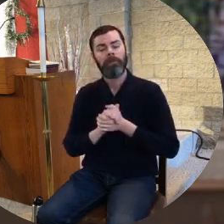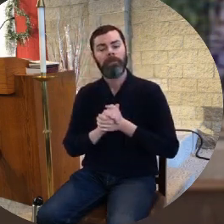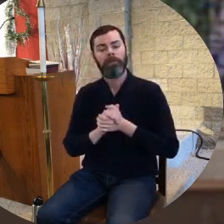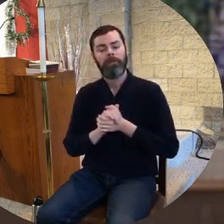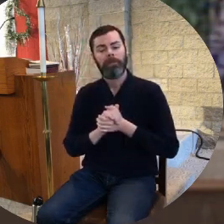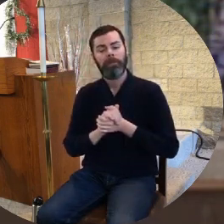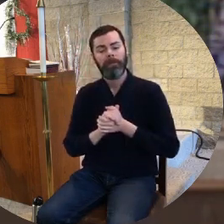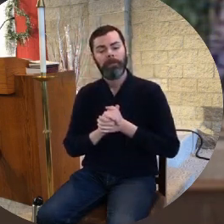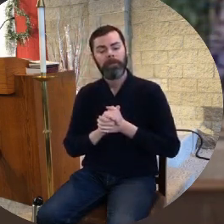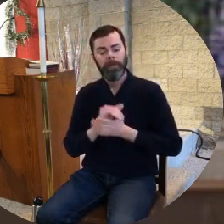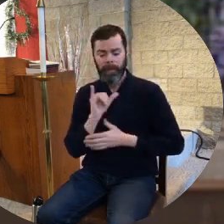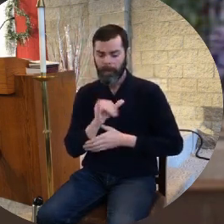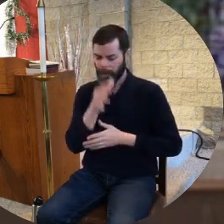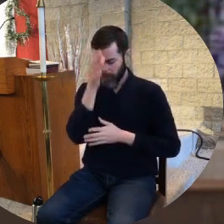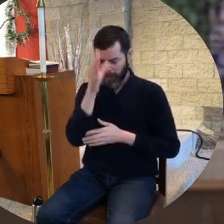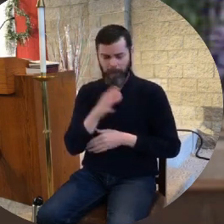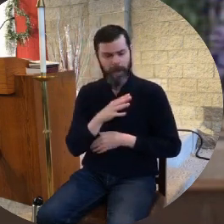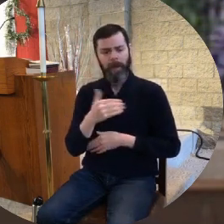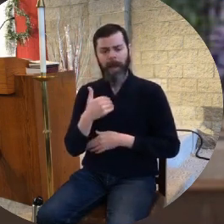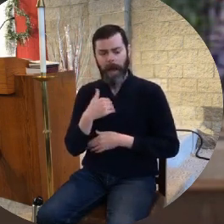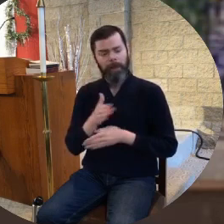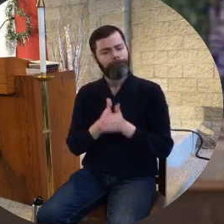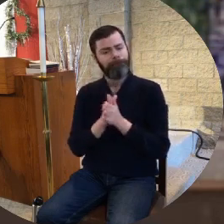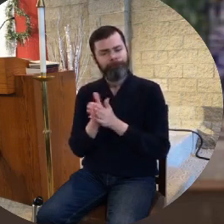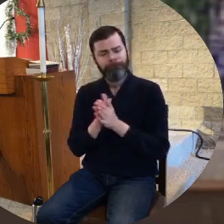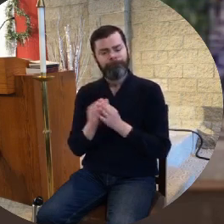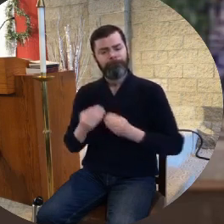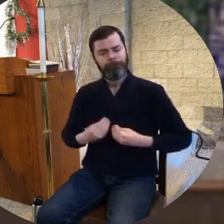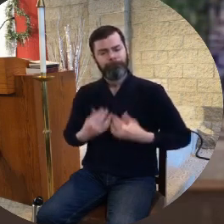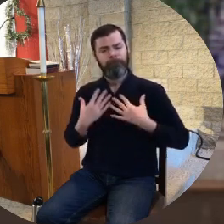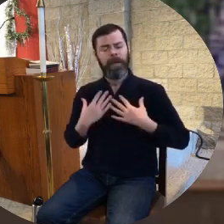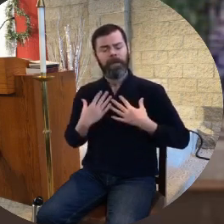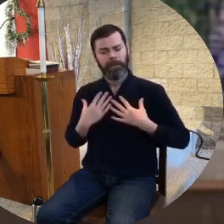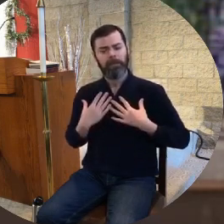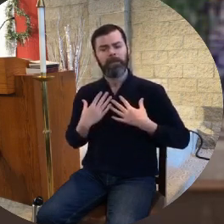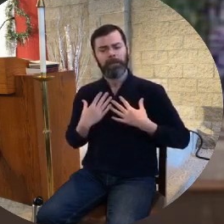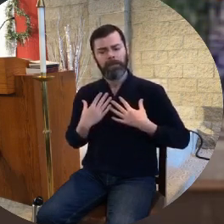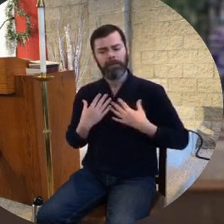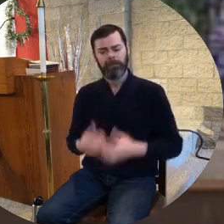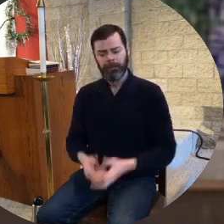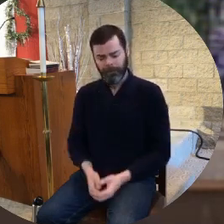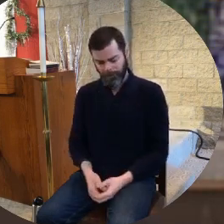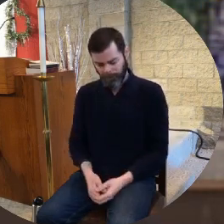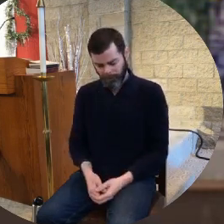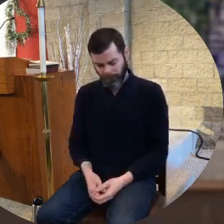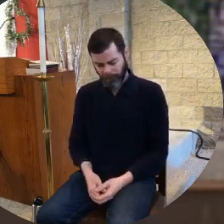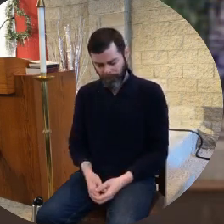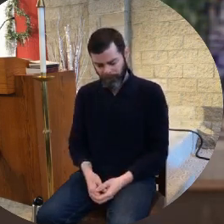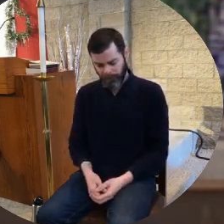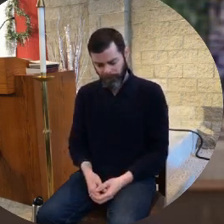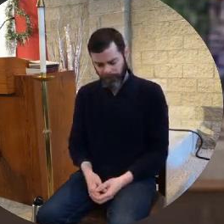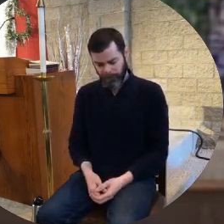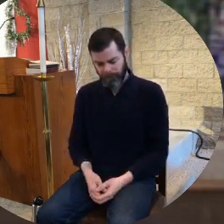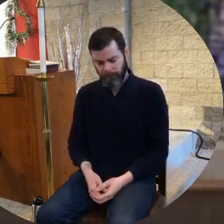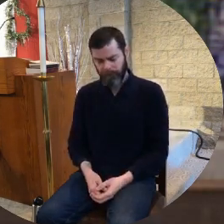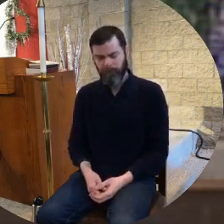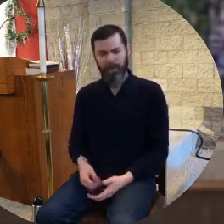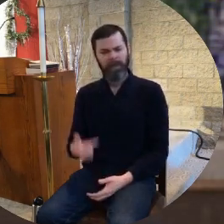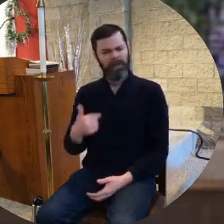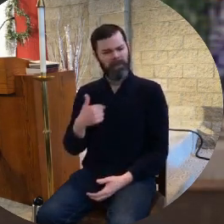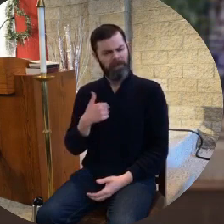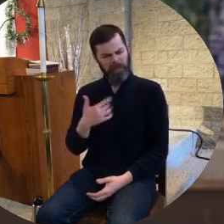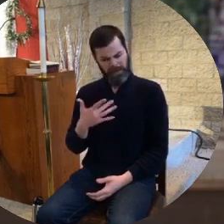and a man of passion. And I can remember a couple of times when I've called him and I felt like I had lost my